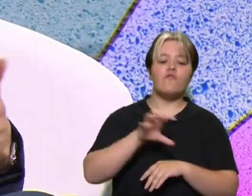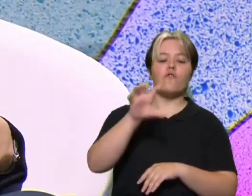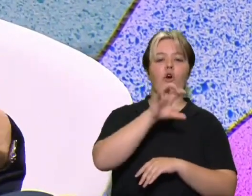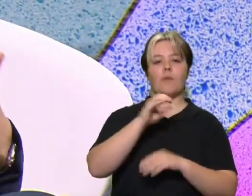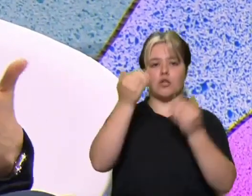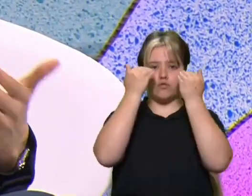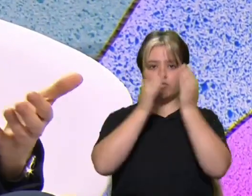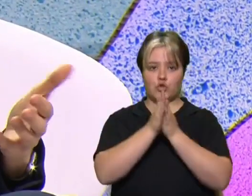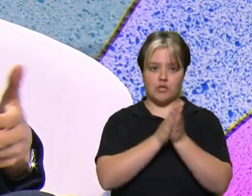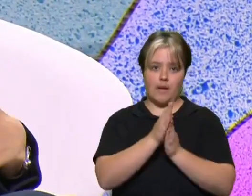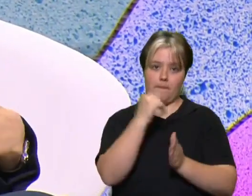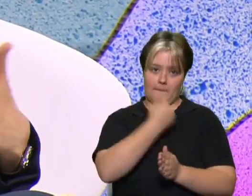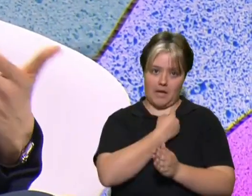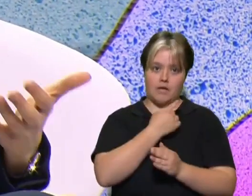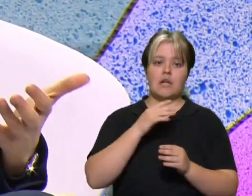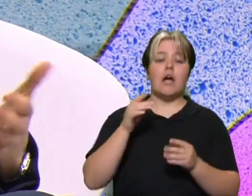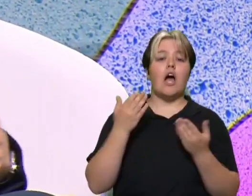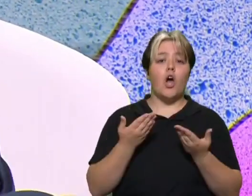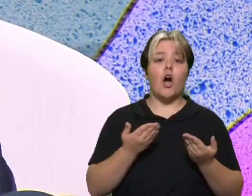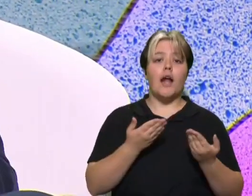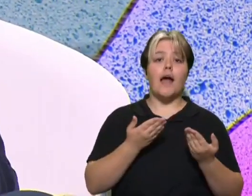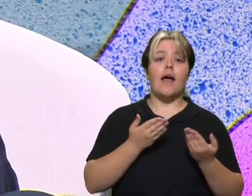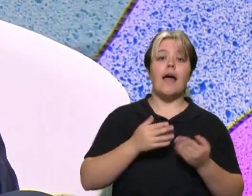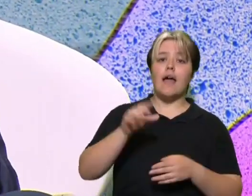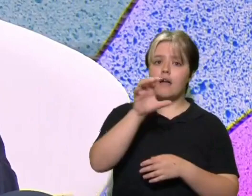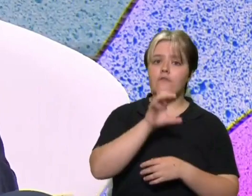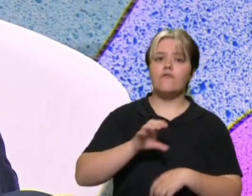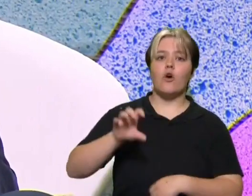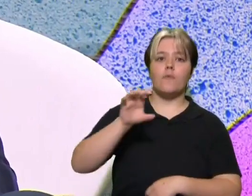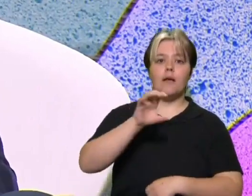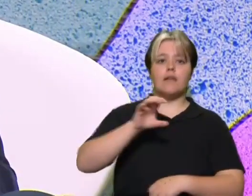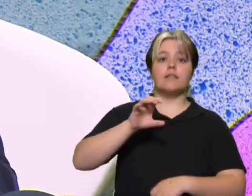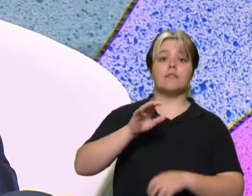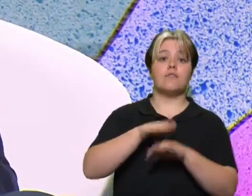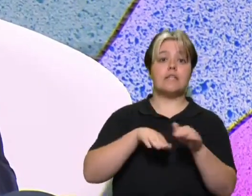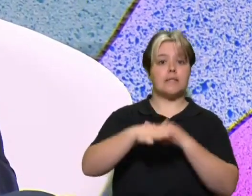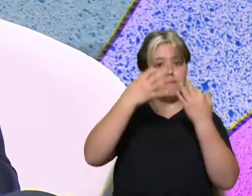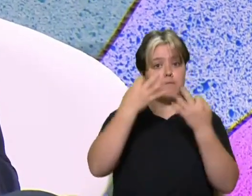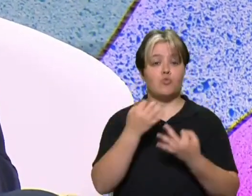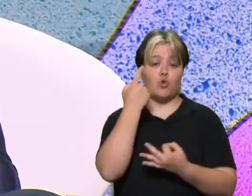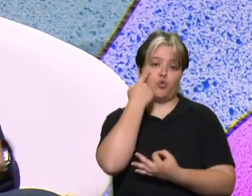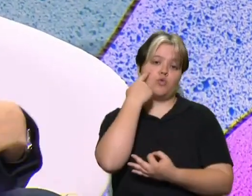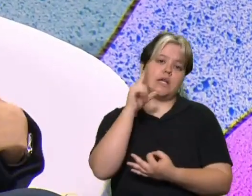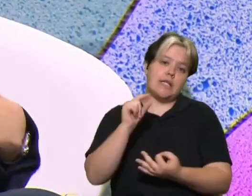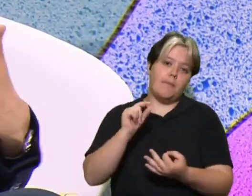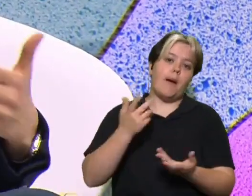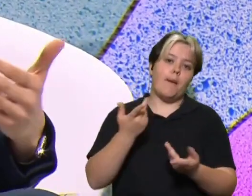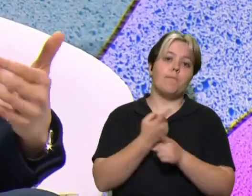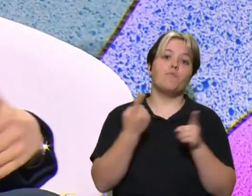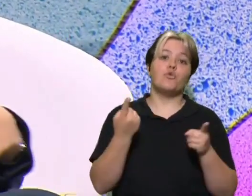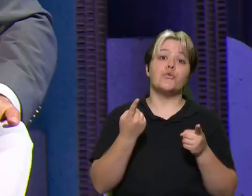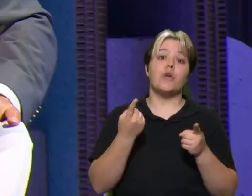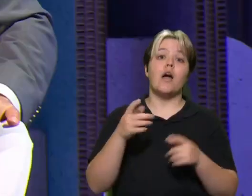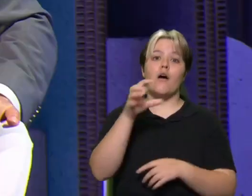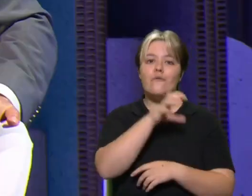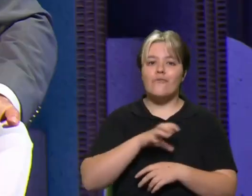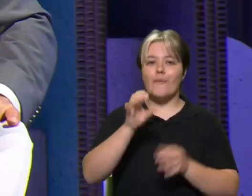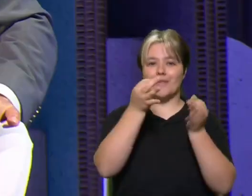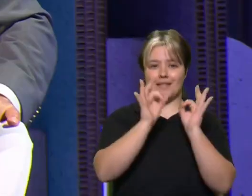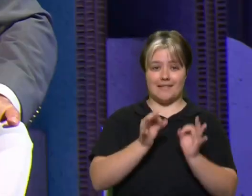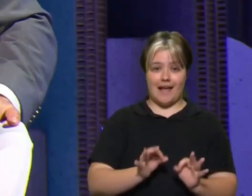how data are to be used. So it's a question of being capable of applying and